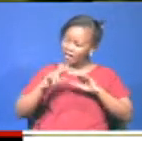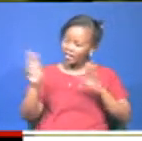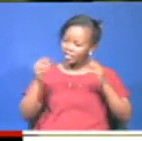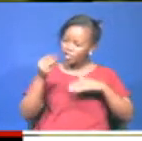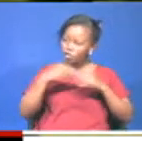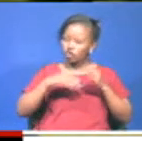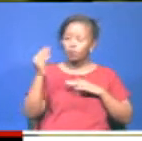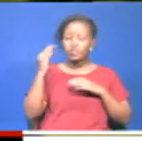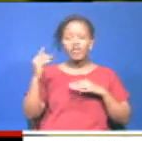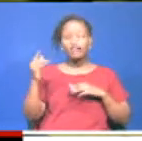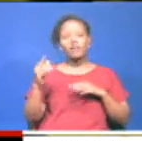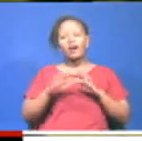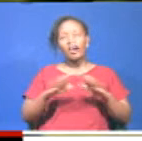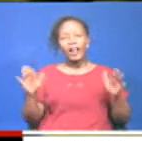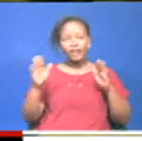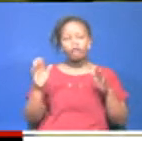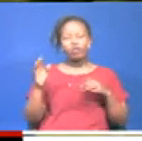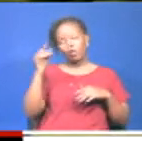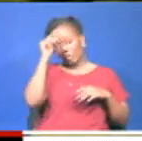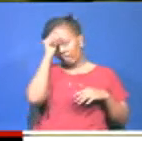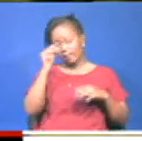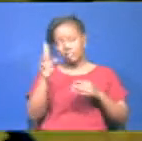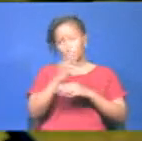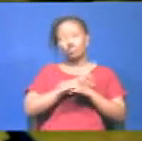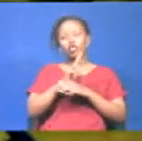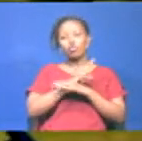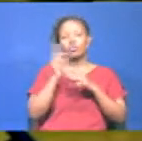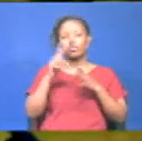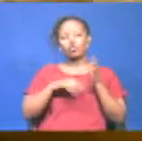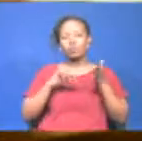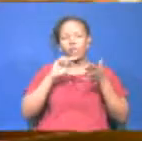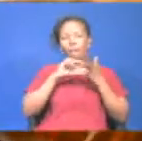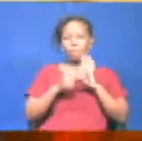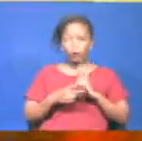serikali kwe na matumizi ambayo inapangia.